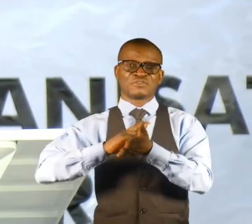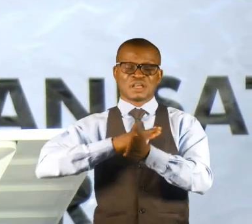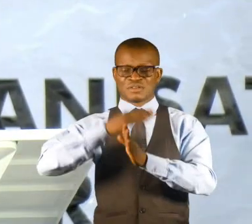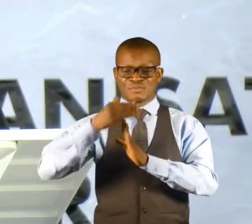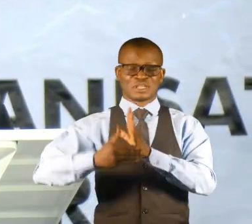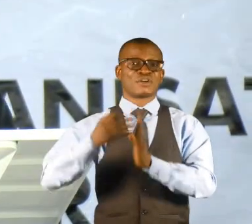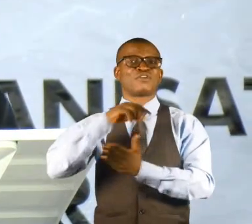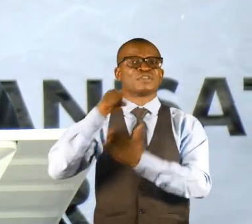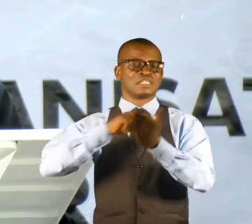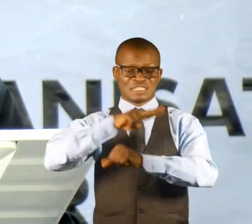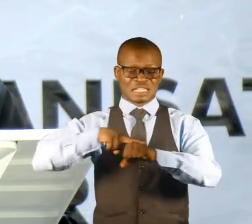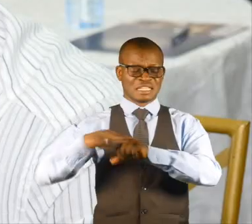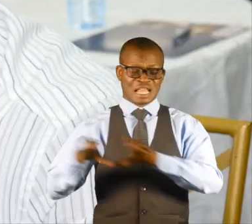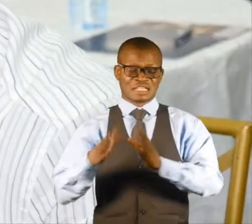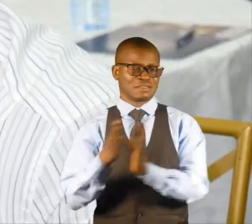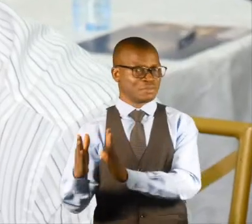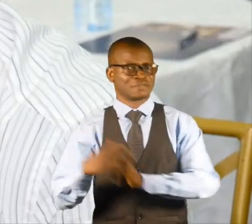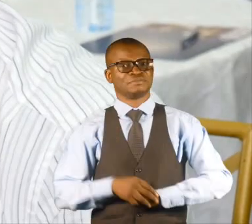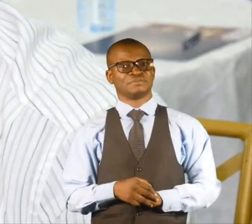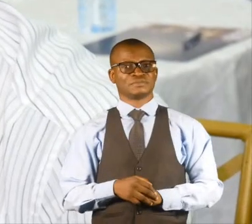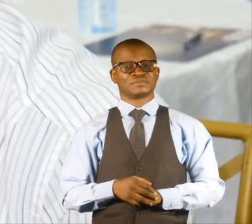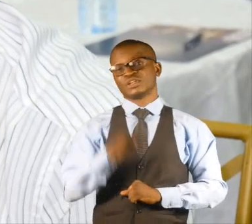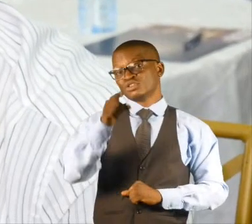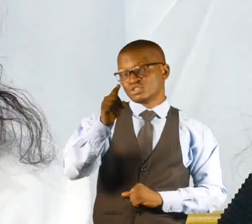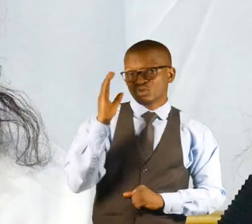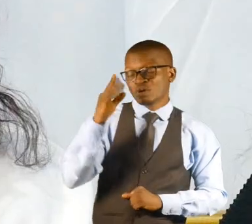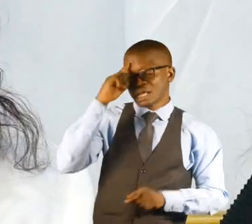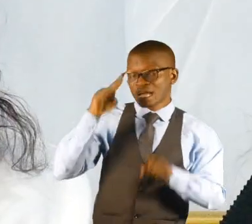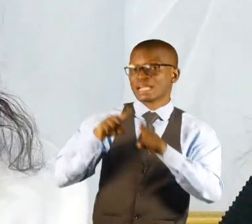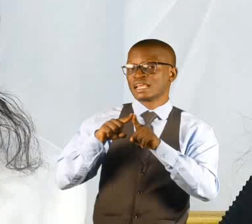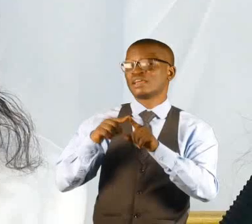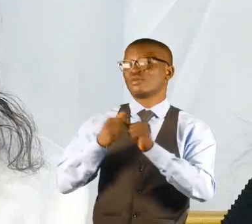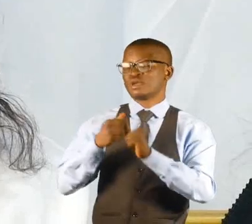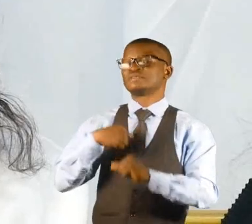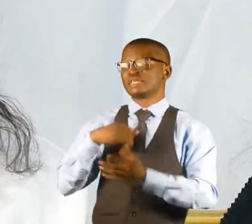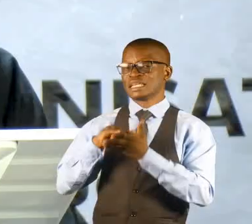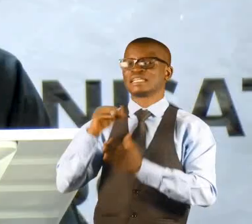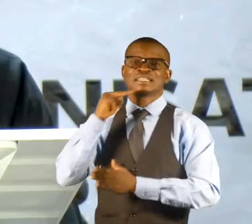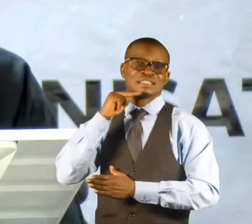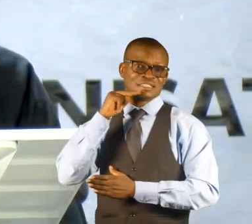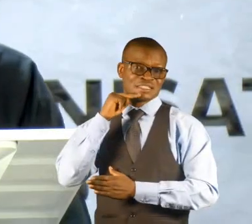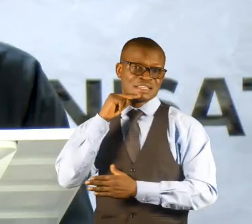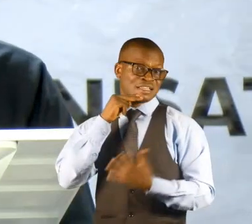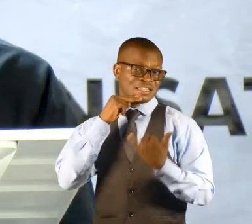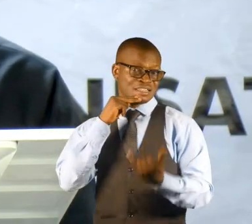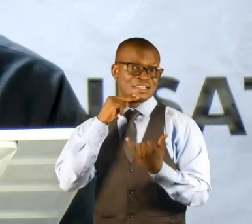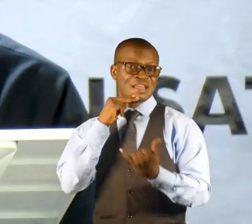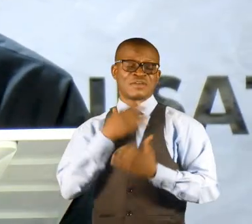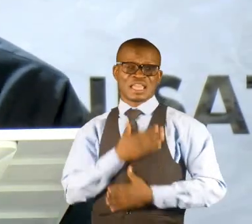development, review, and finalization of this National Action Plan. You will agree with me that